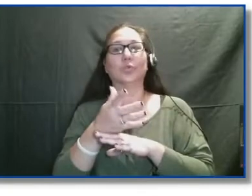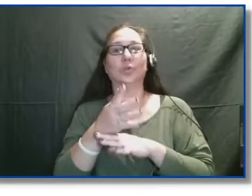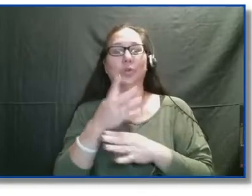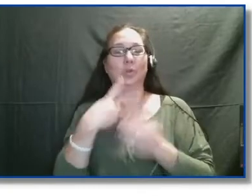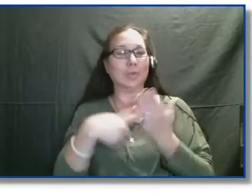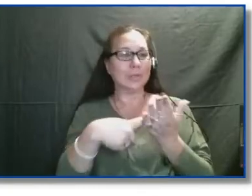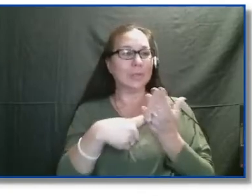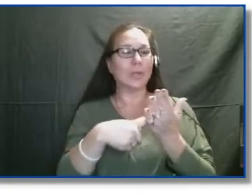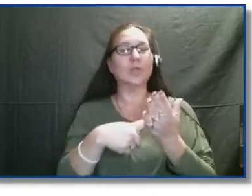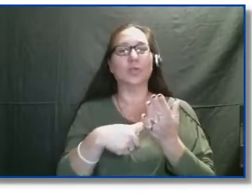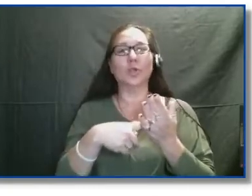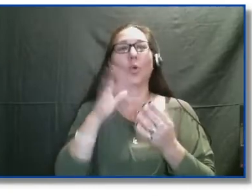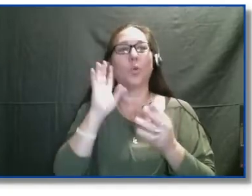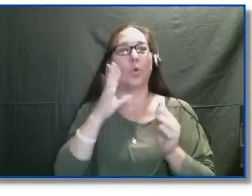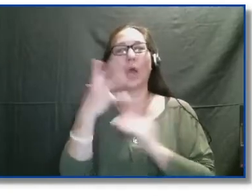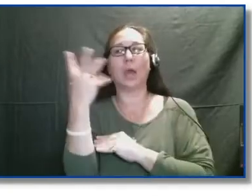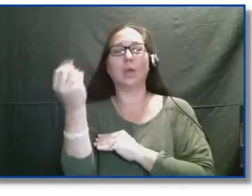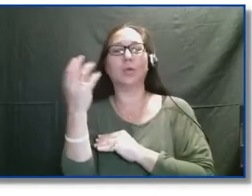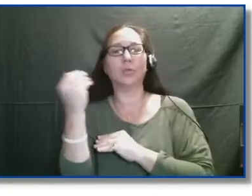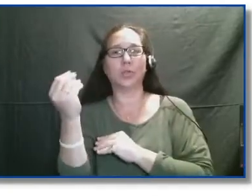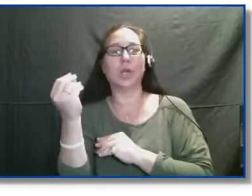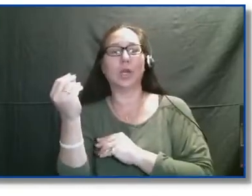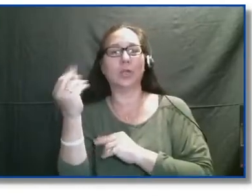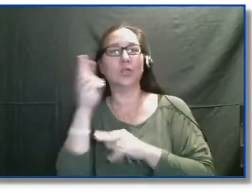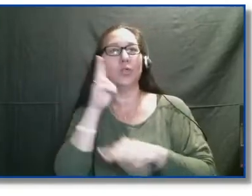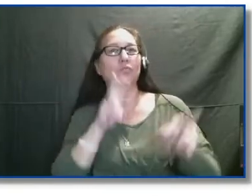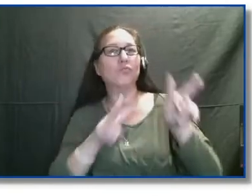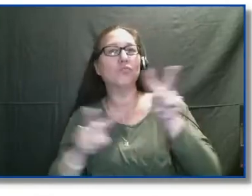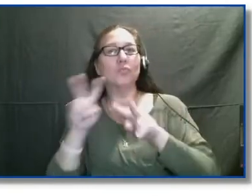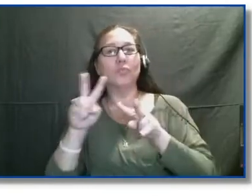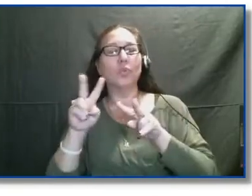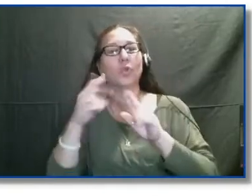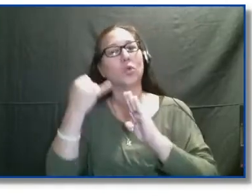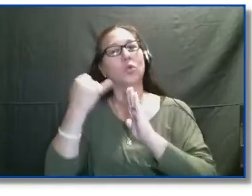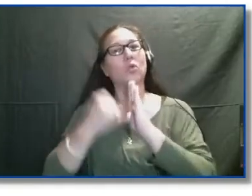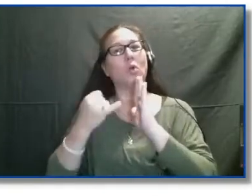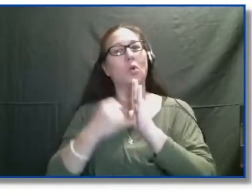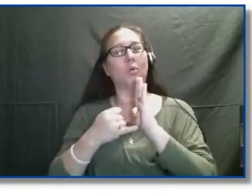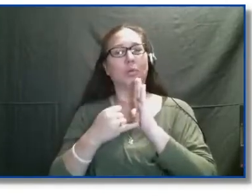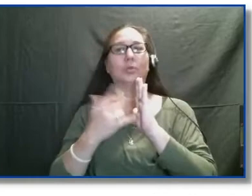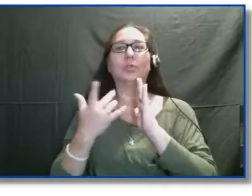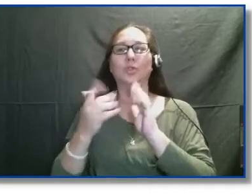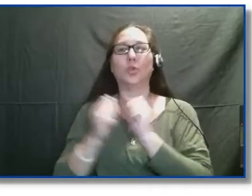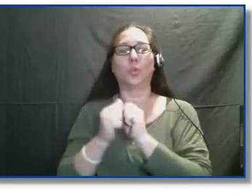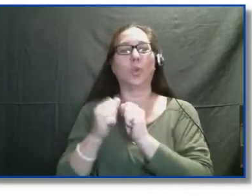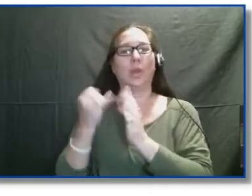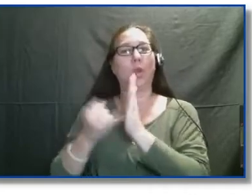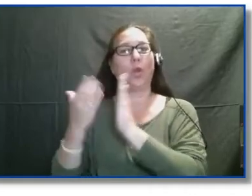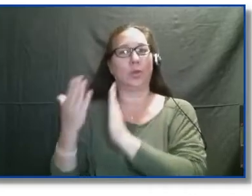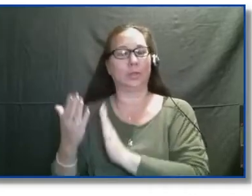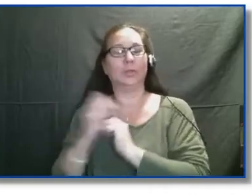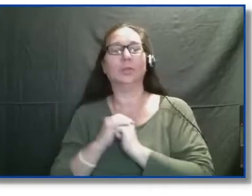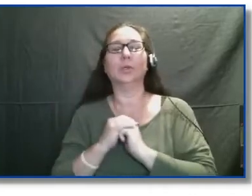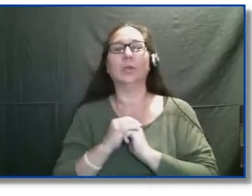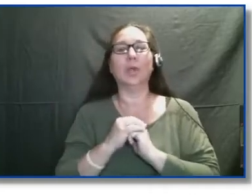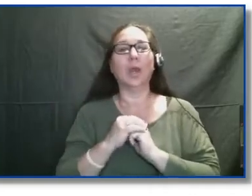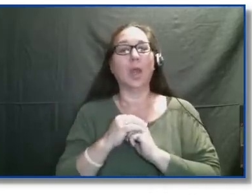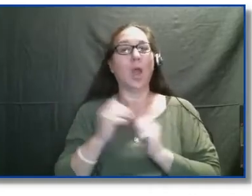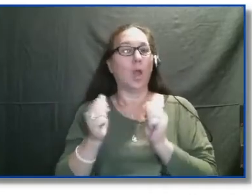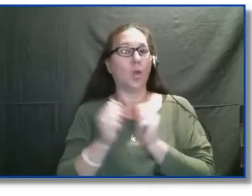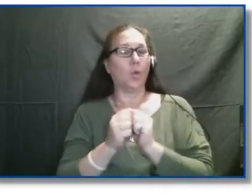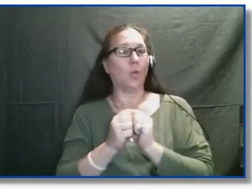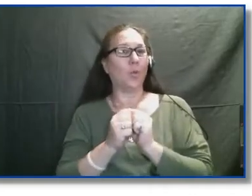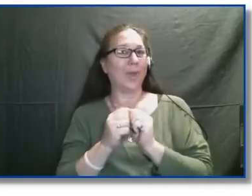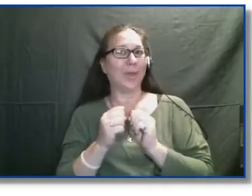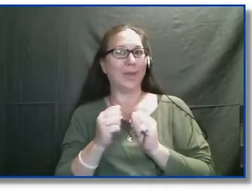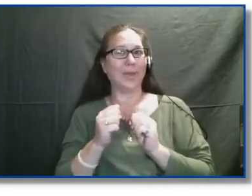the artist. And one of the things that I love about working in contemporary art is that you get to actually ask the artist questions.